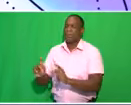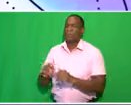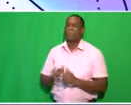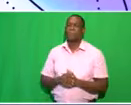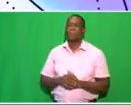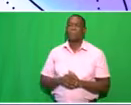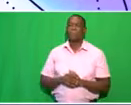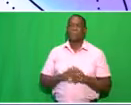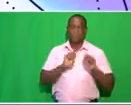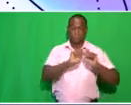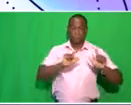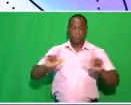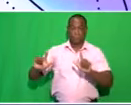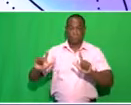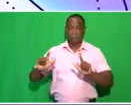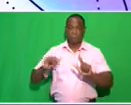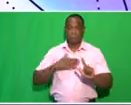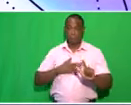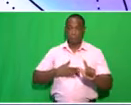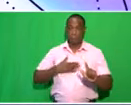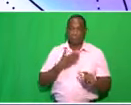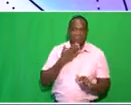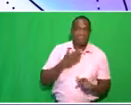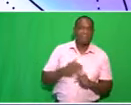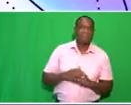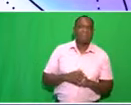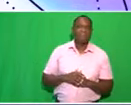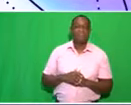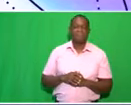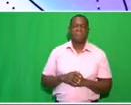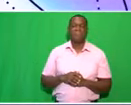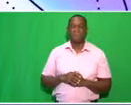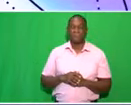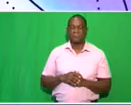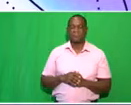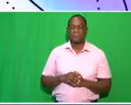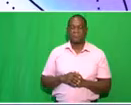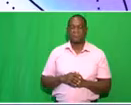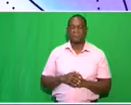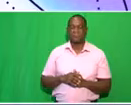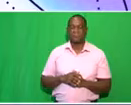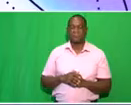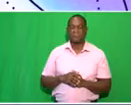slide, please, thank you. So we have, of course,